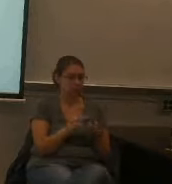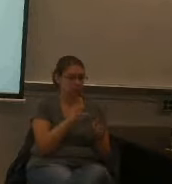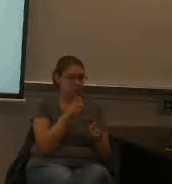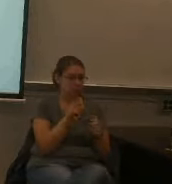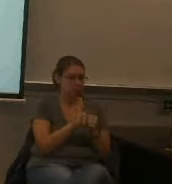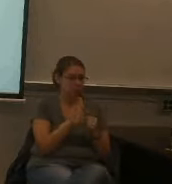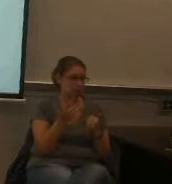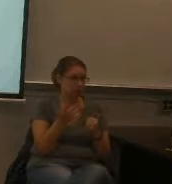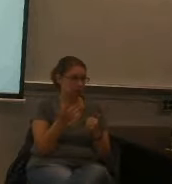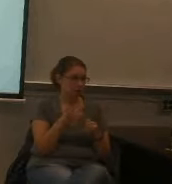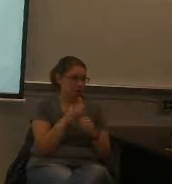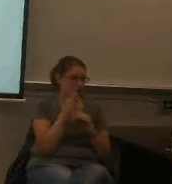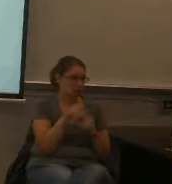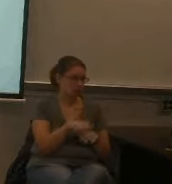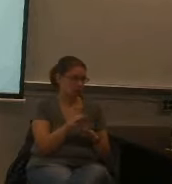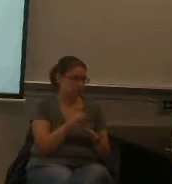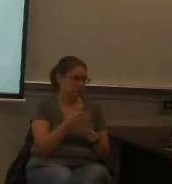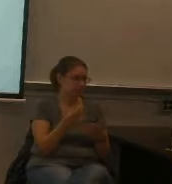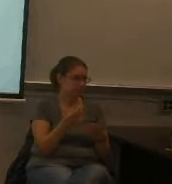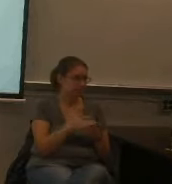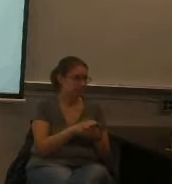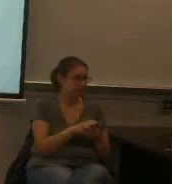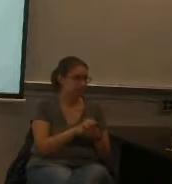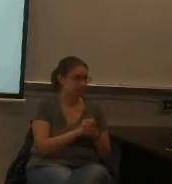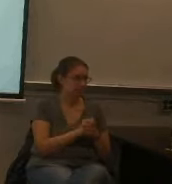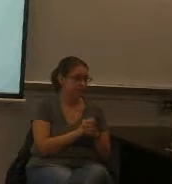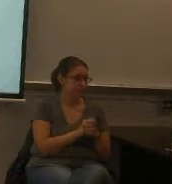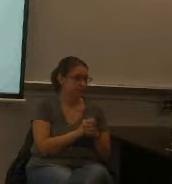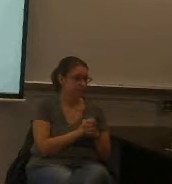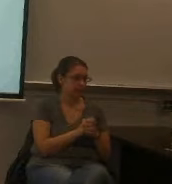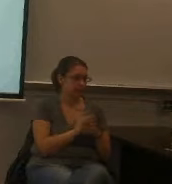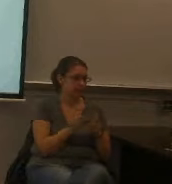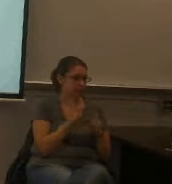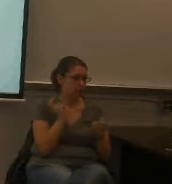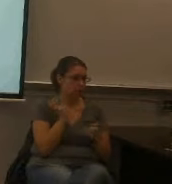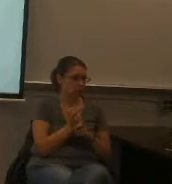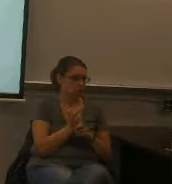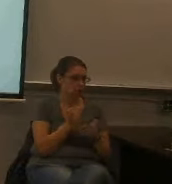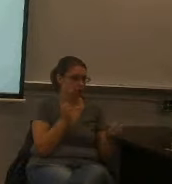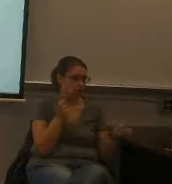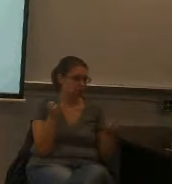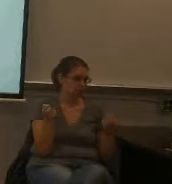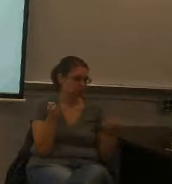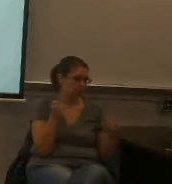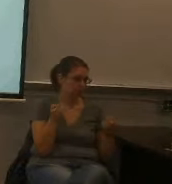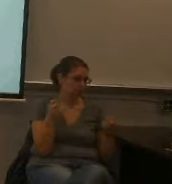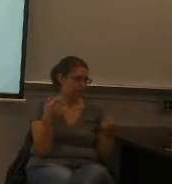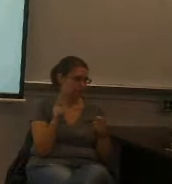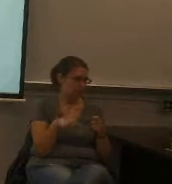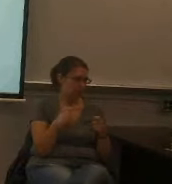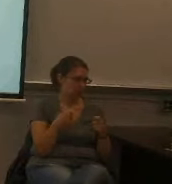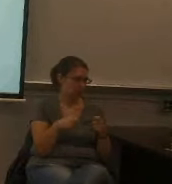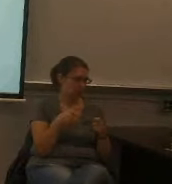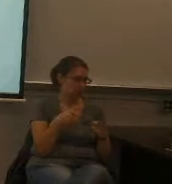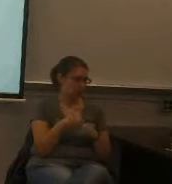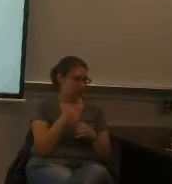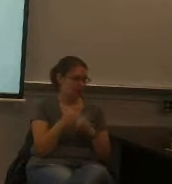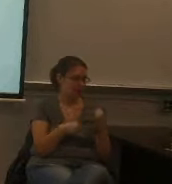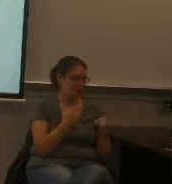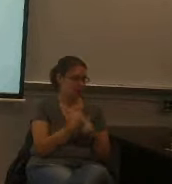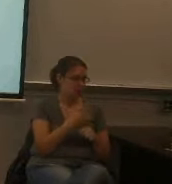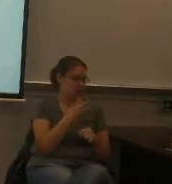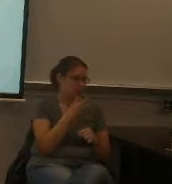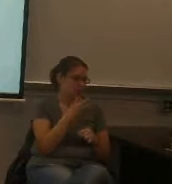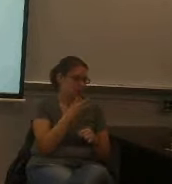than in the open ocean, where it's very difficult to regulate fishing in the international